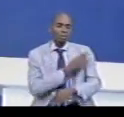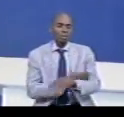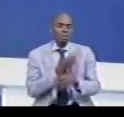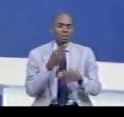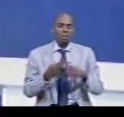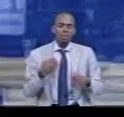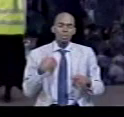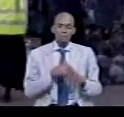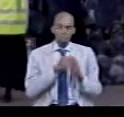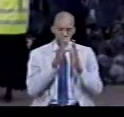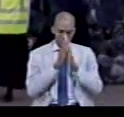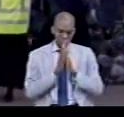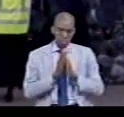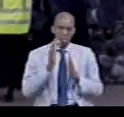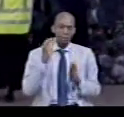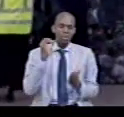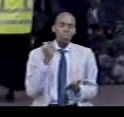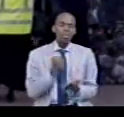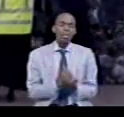name we pray.